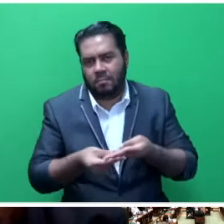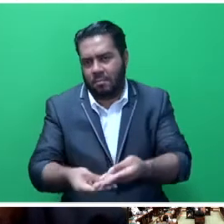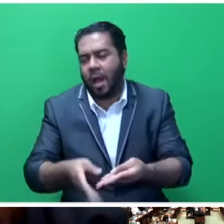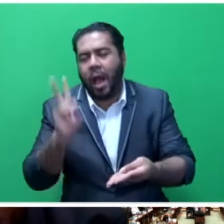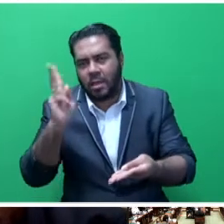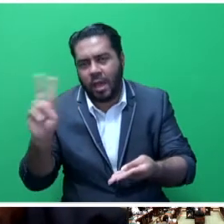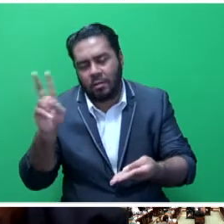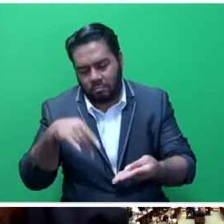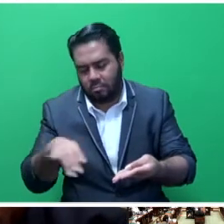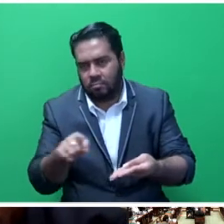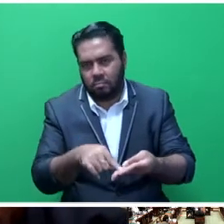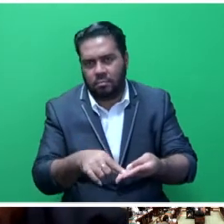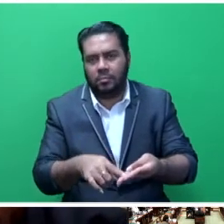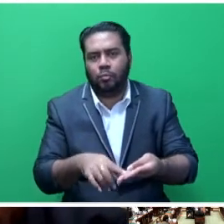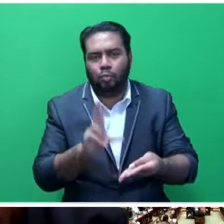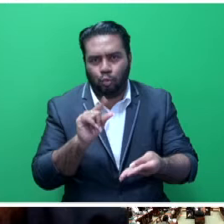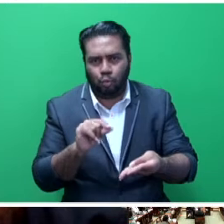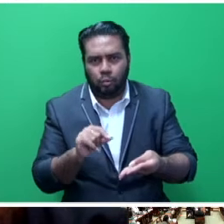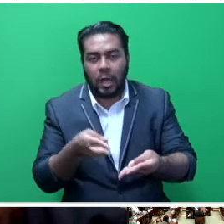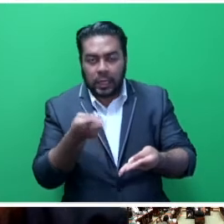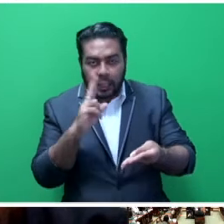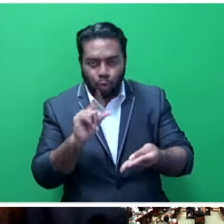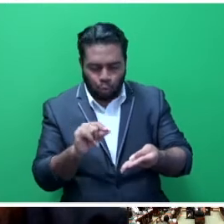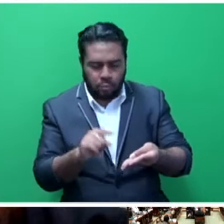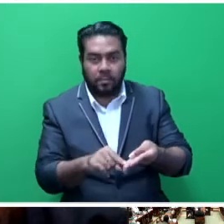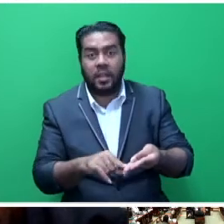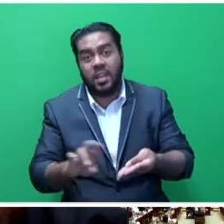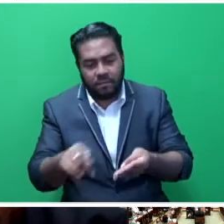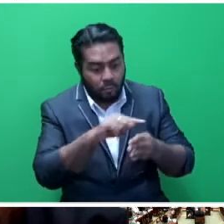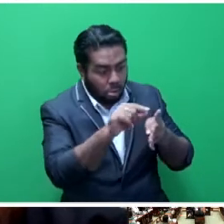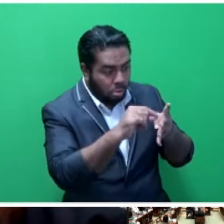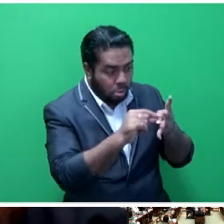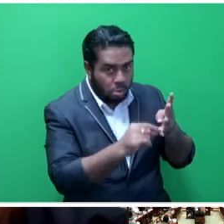to this, there's also a field inspection that is undertaken.